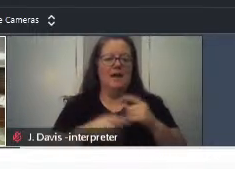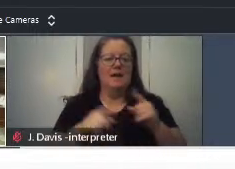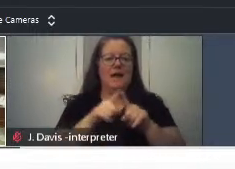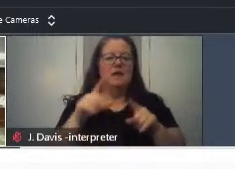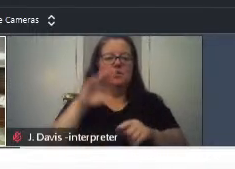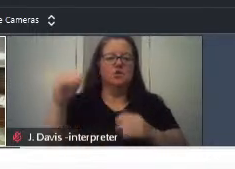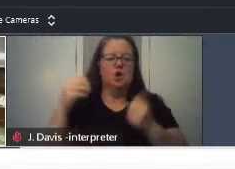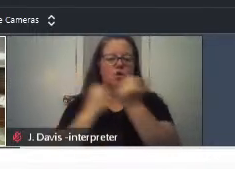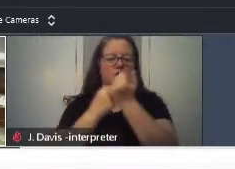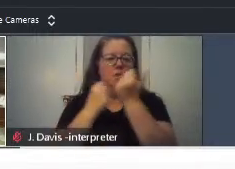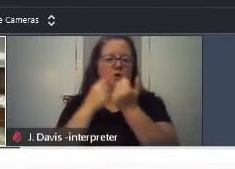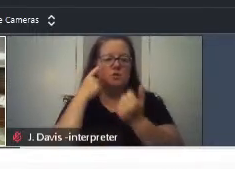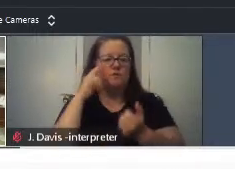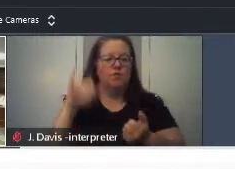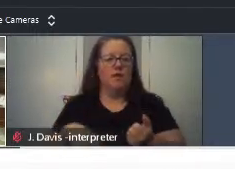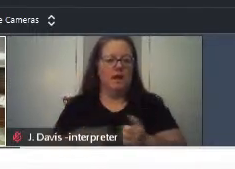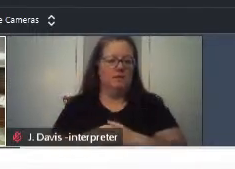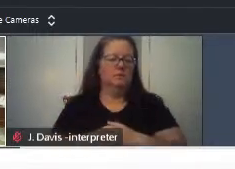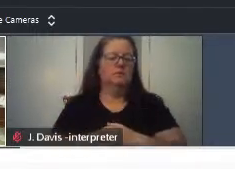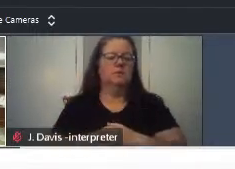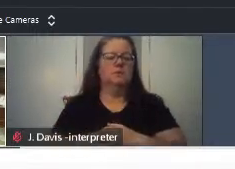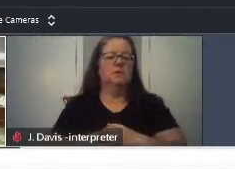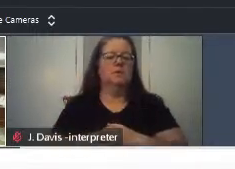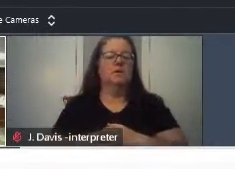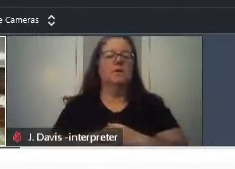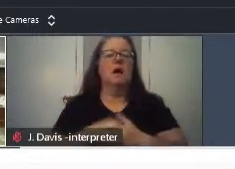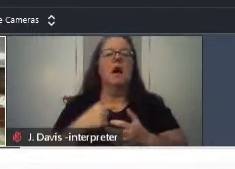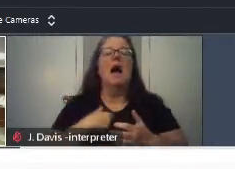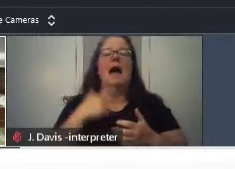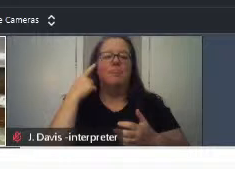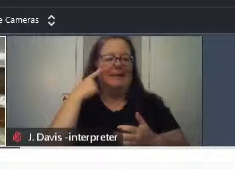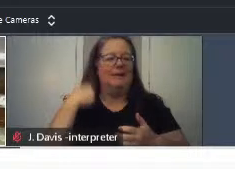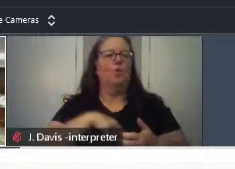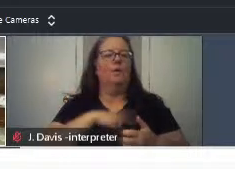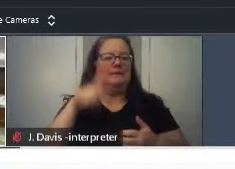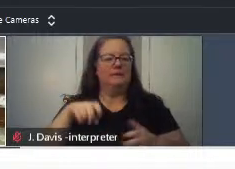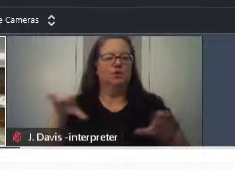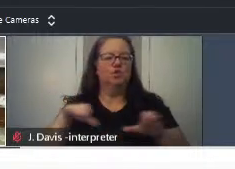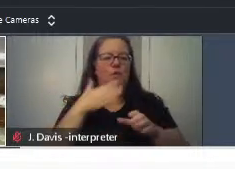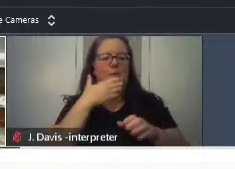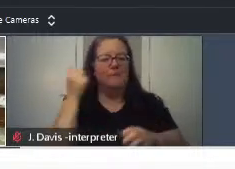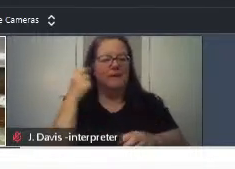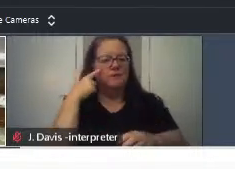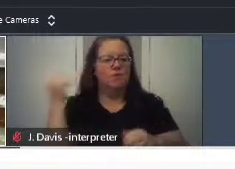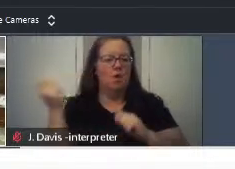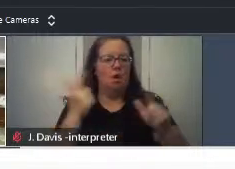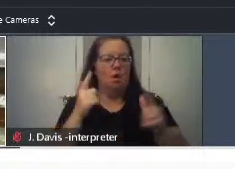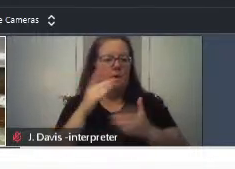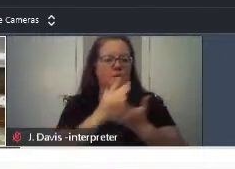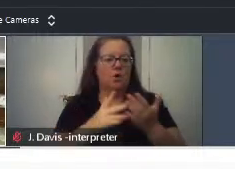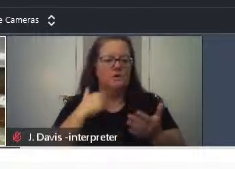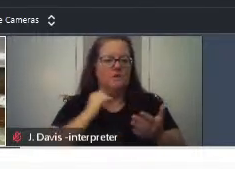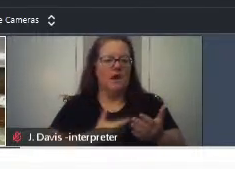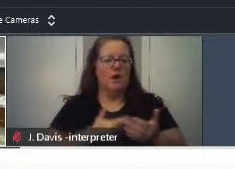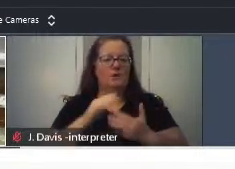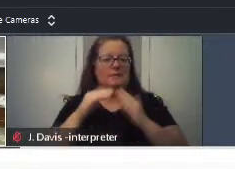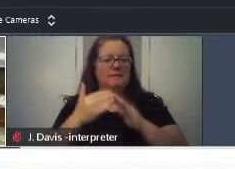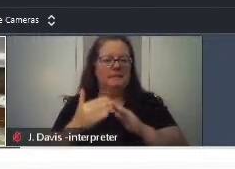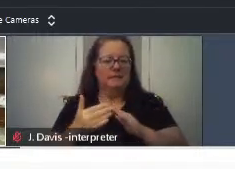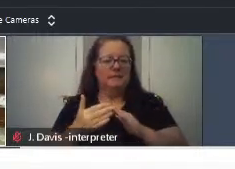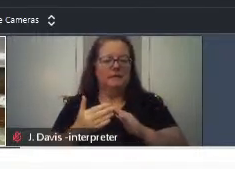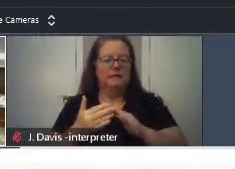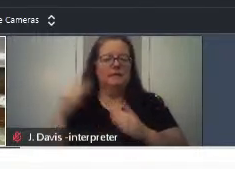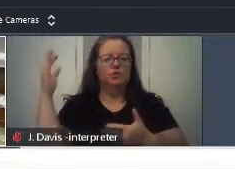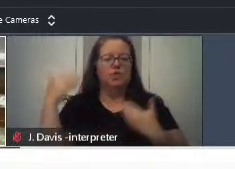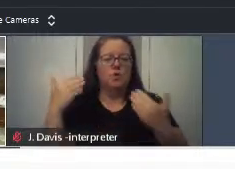to this item. Our parts of Memphis are important. I do think we need to do what's best for every part of the city. With that, take a